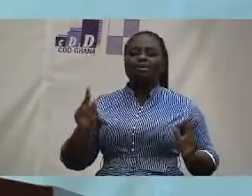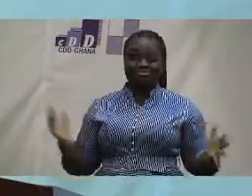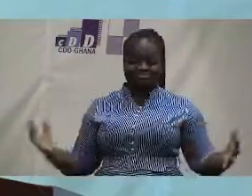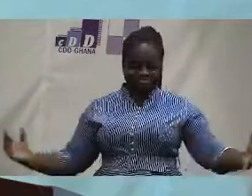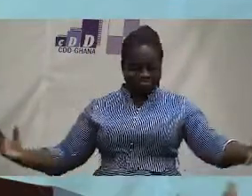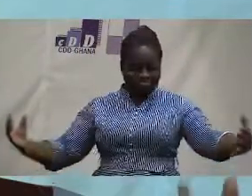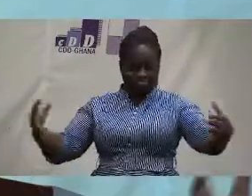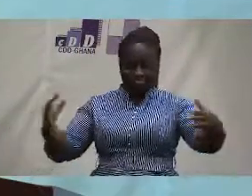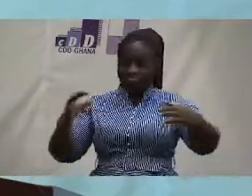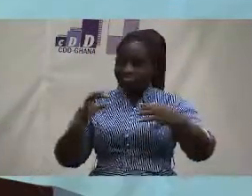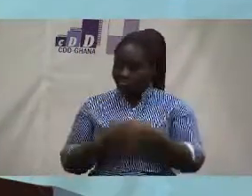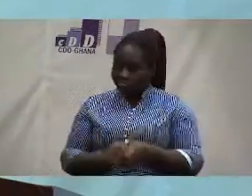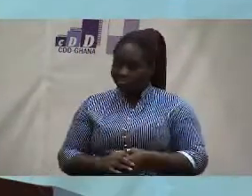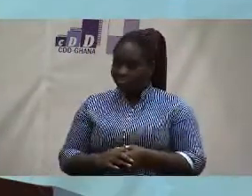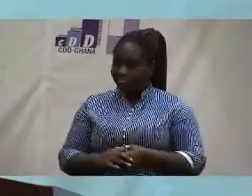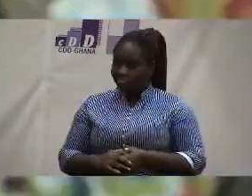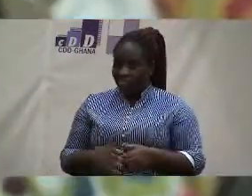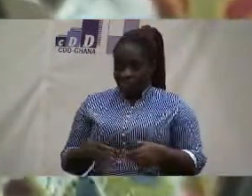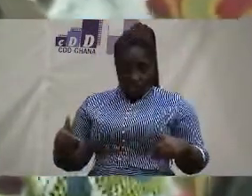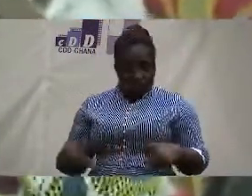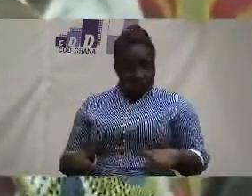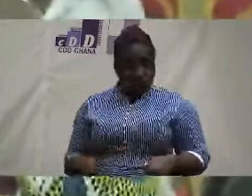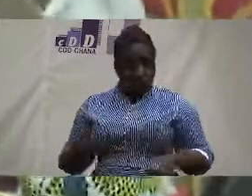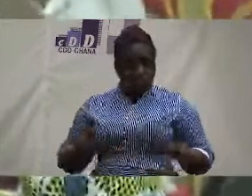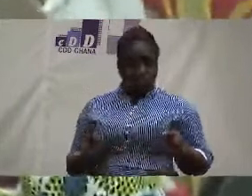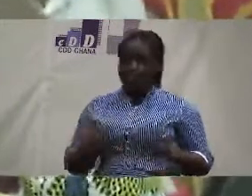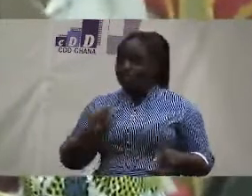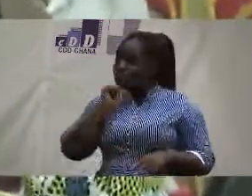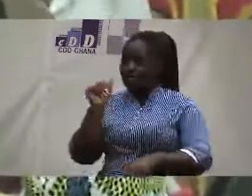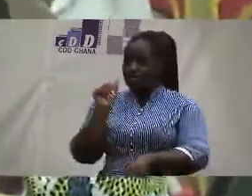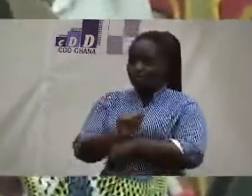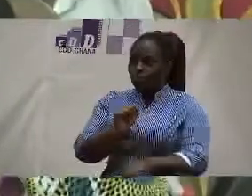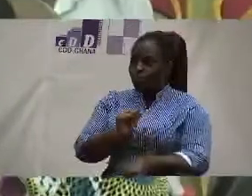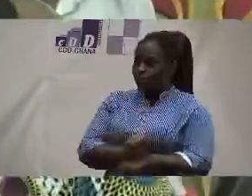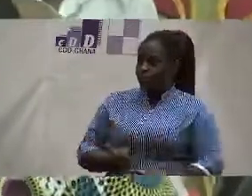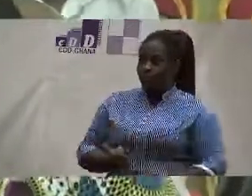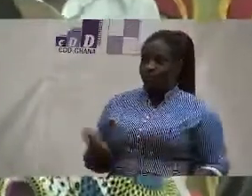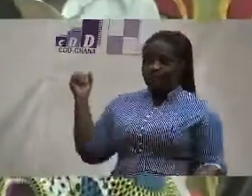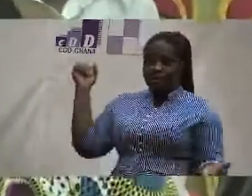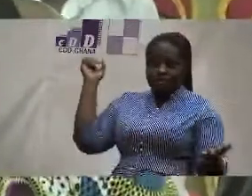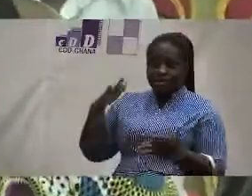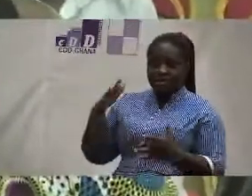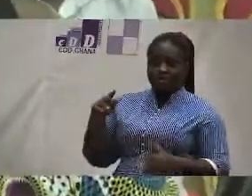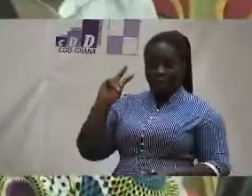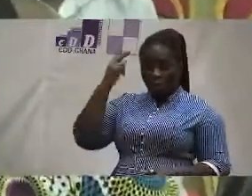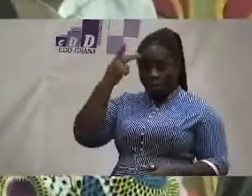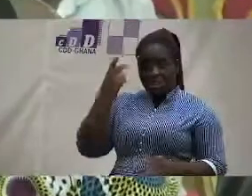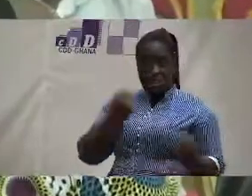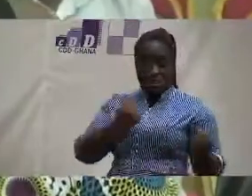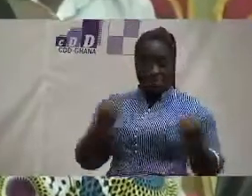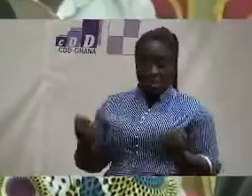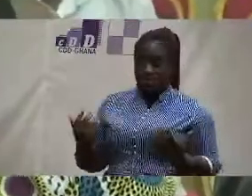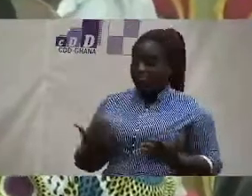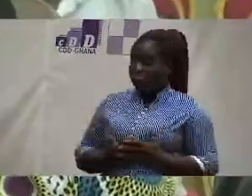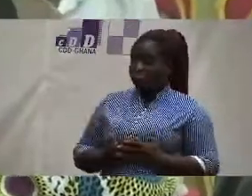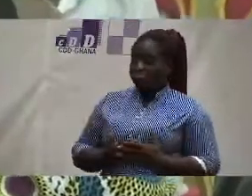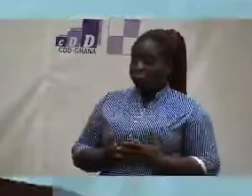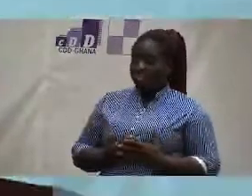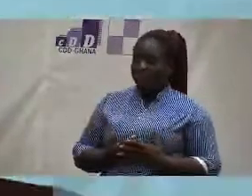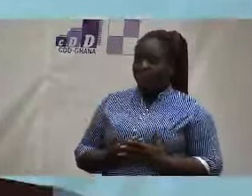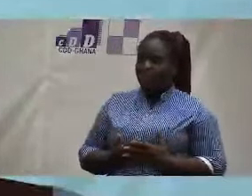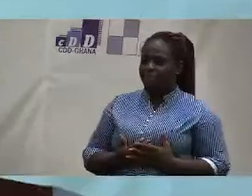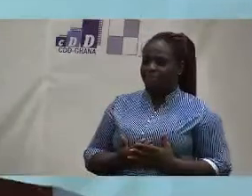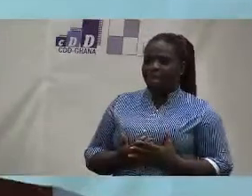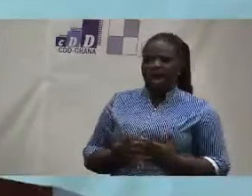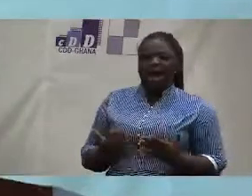together, the young people, unemployed, excluded from political power in Mali, banded